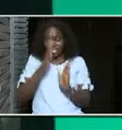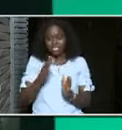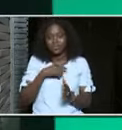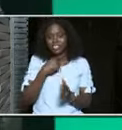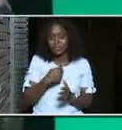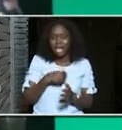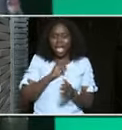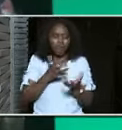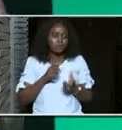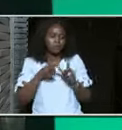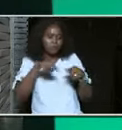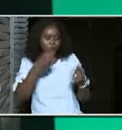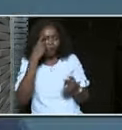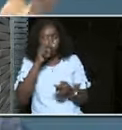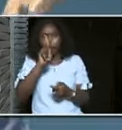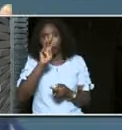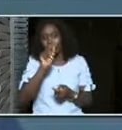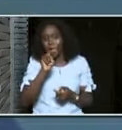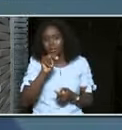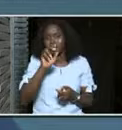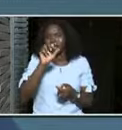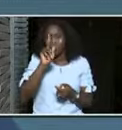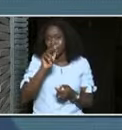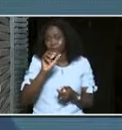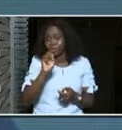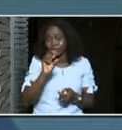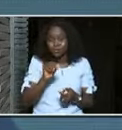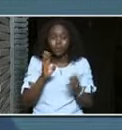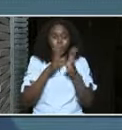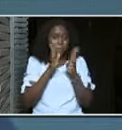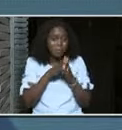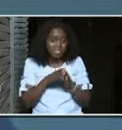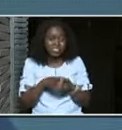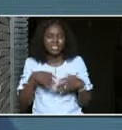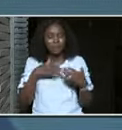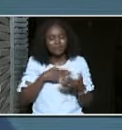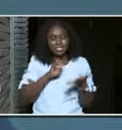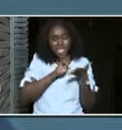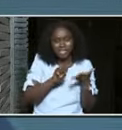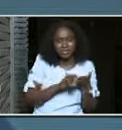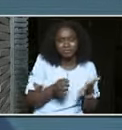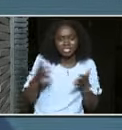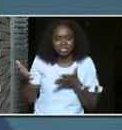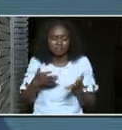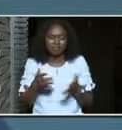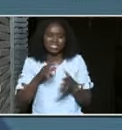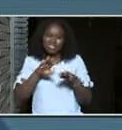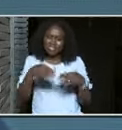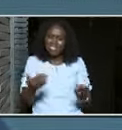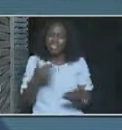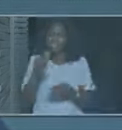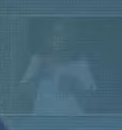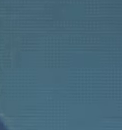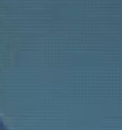Kano. Please, madam, excuse me. Many of them will come that they are going to Kano. So you can see some of these students are not